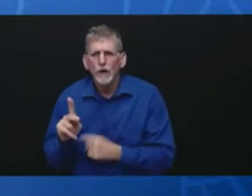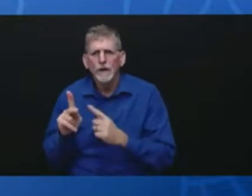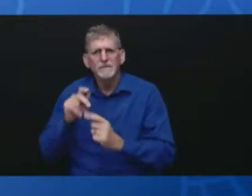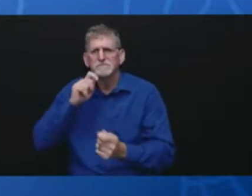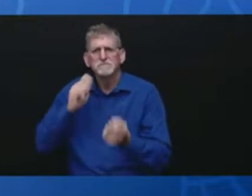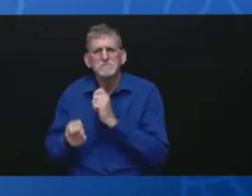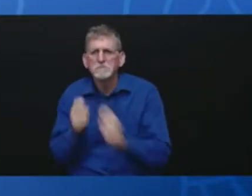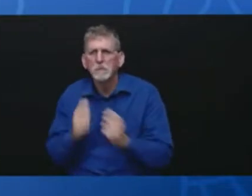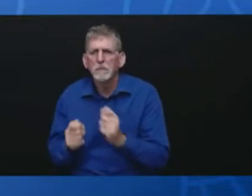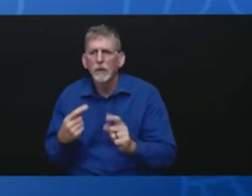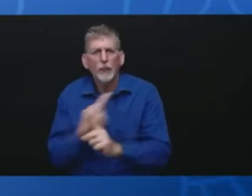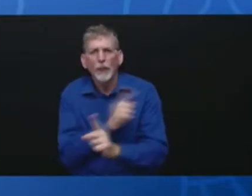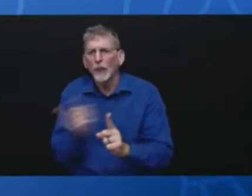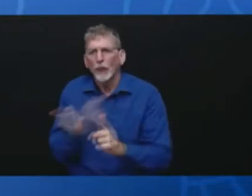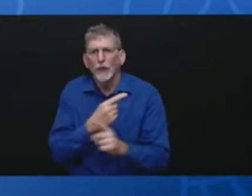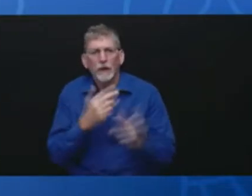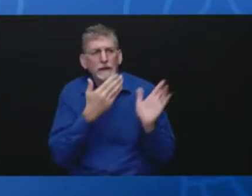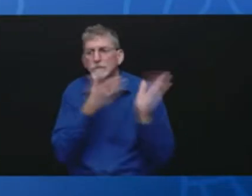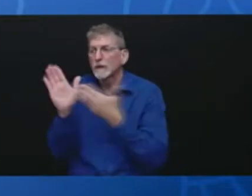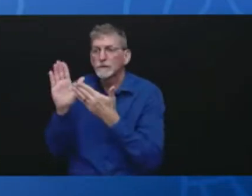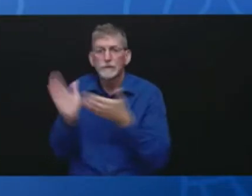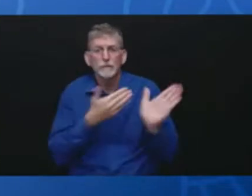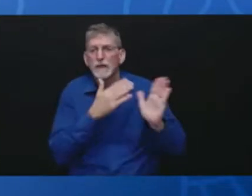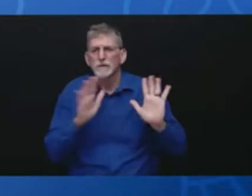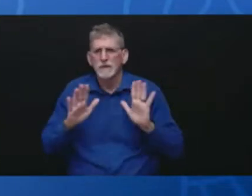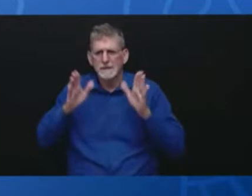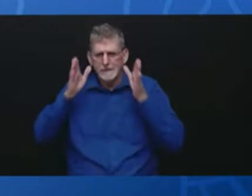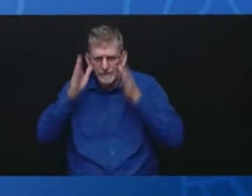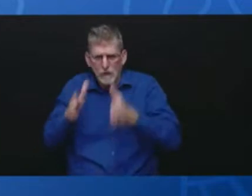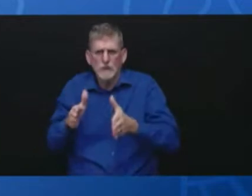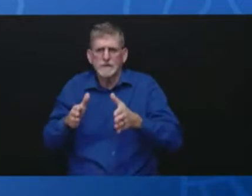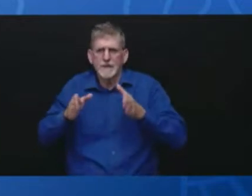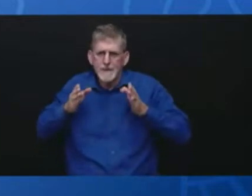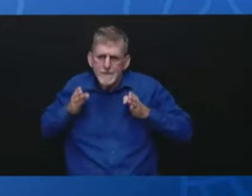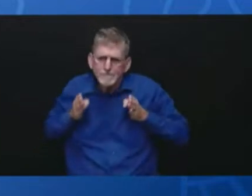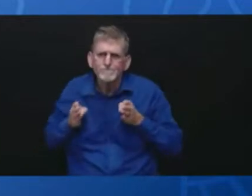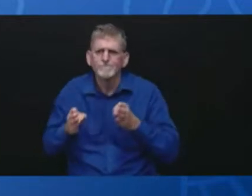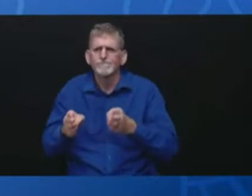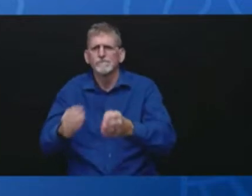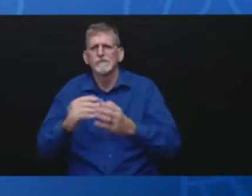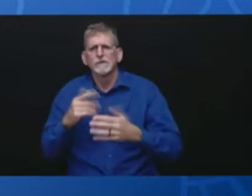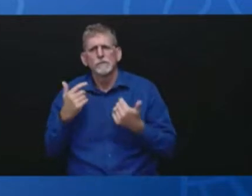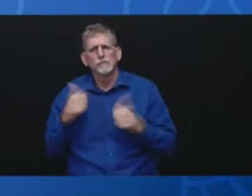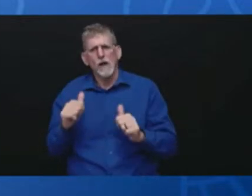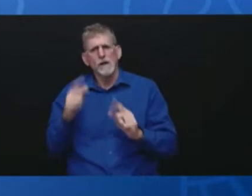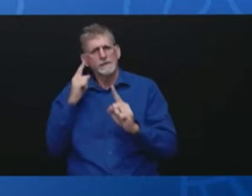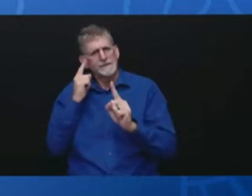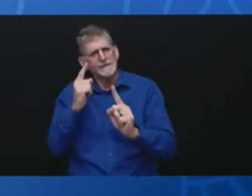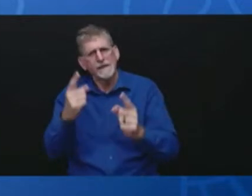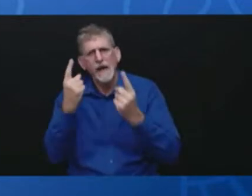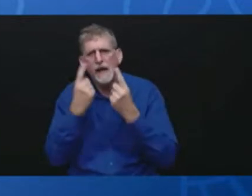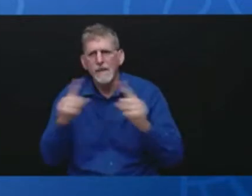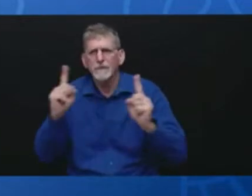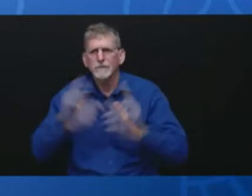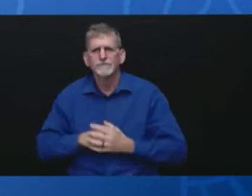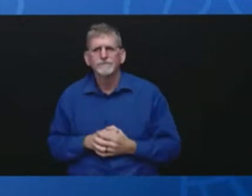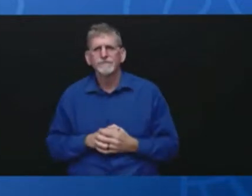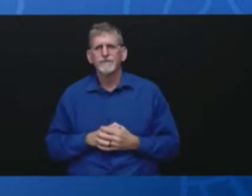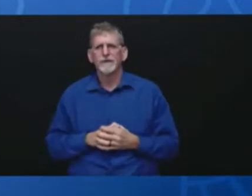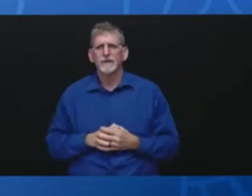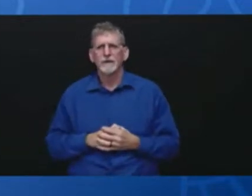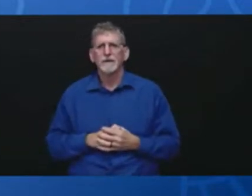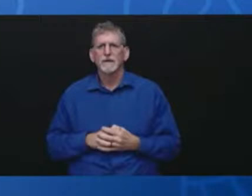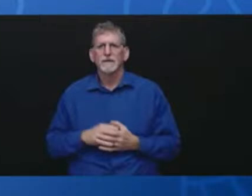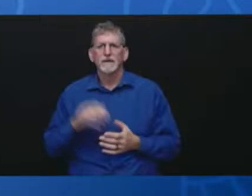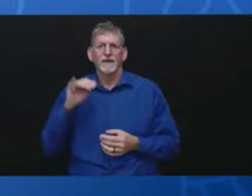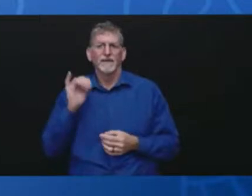distractions that you led away from the focus on what it is we're trying to accomplish. So So that's what we're dealing with in this regard. And I think